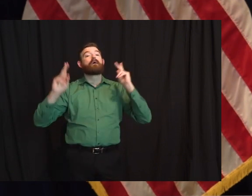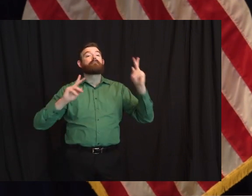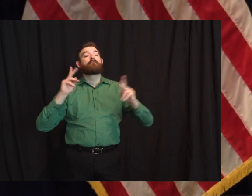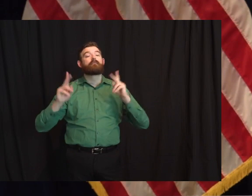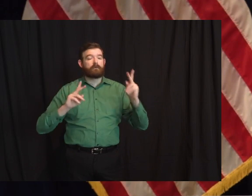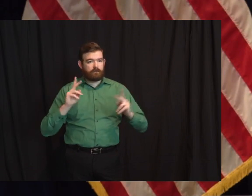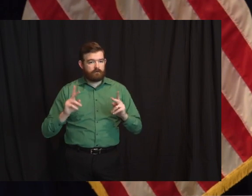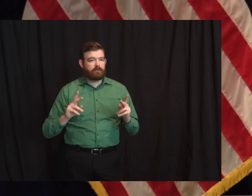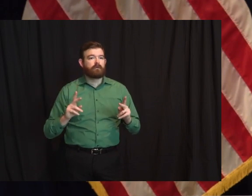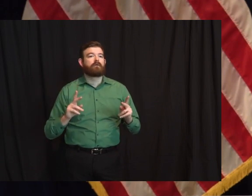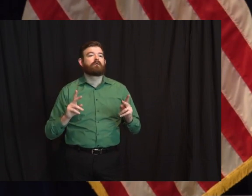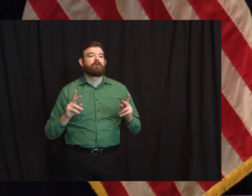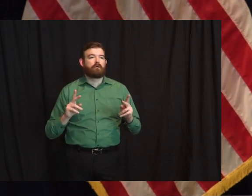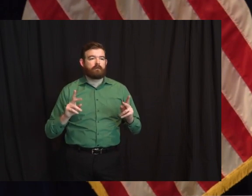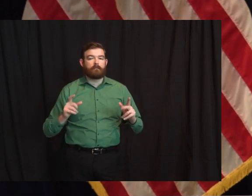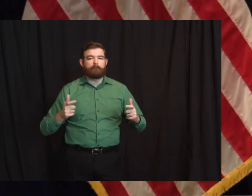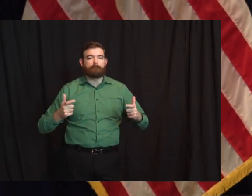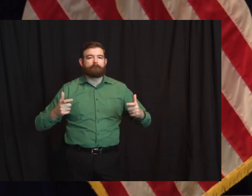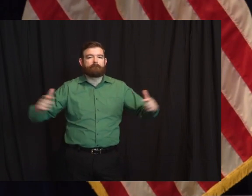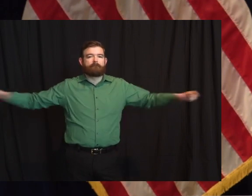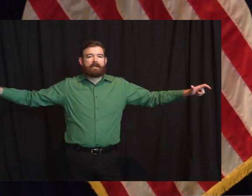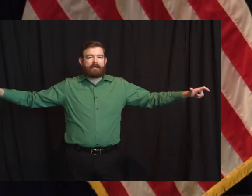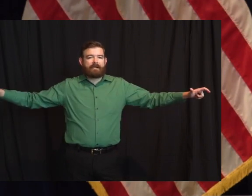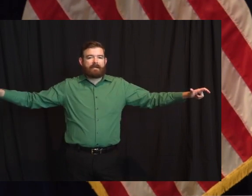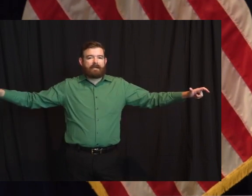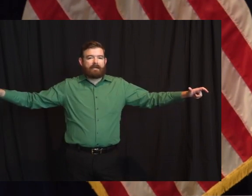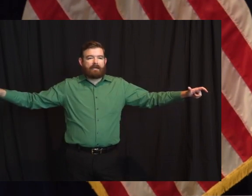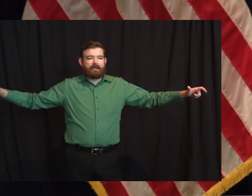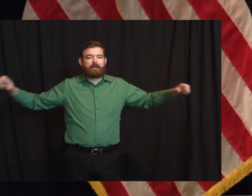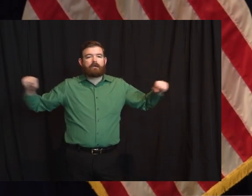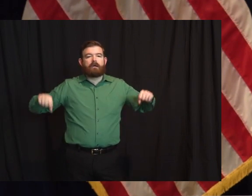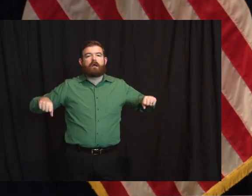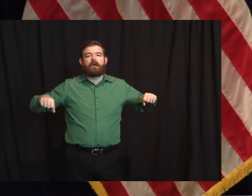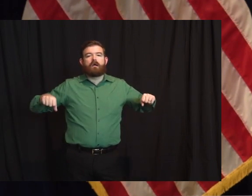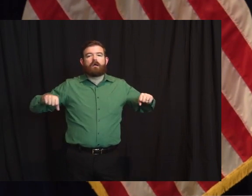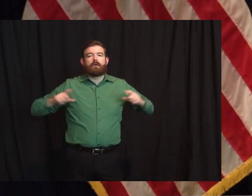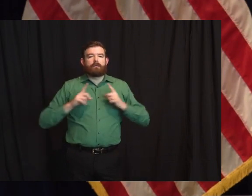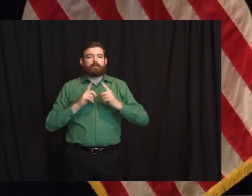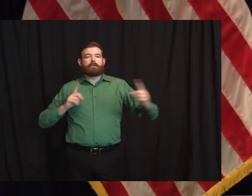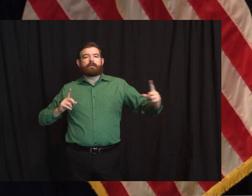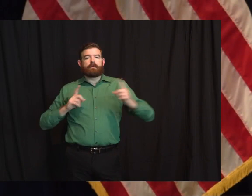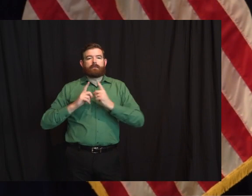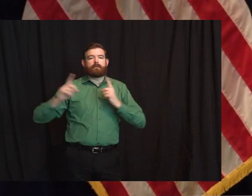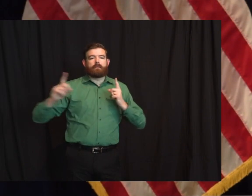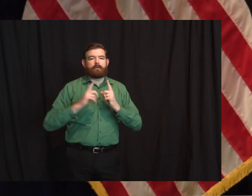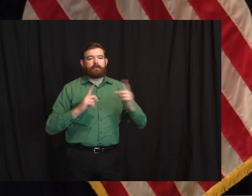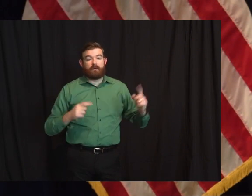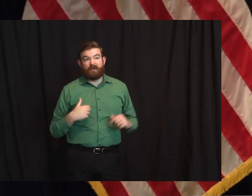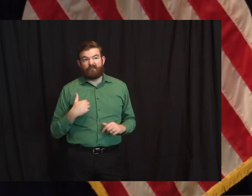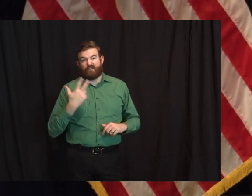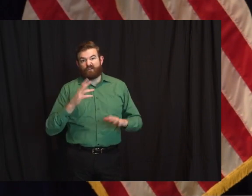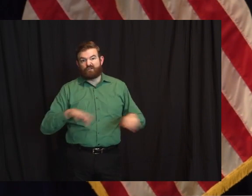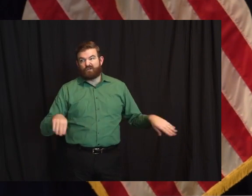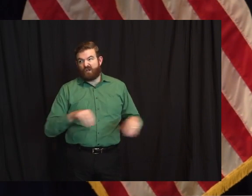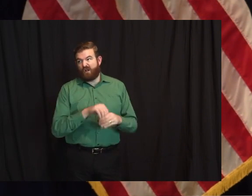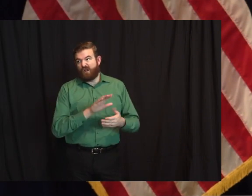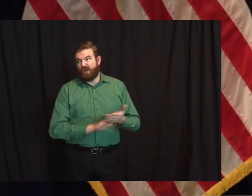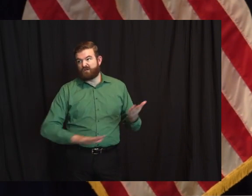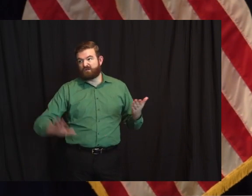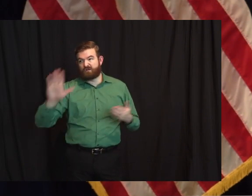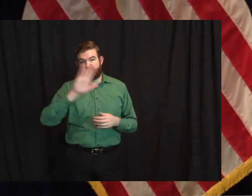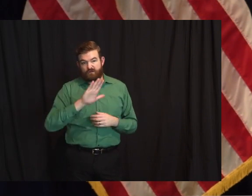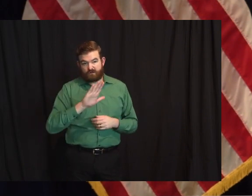question. I got 3 kids in college, so this is a hot topic, including at home, and I don't have an answer for